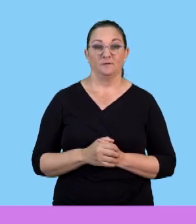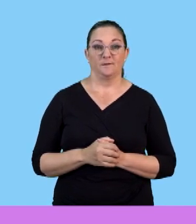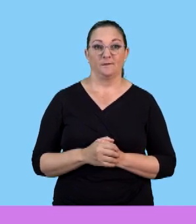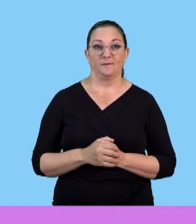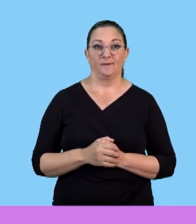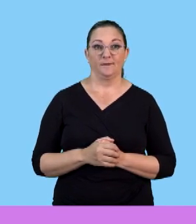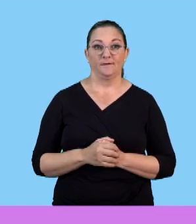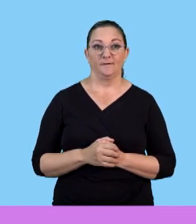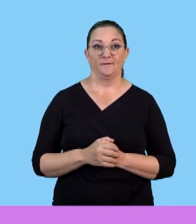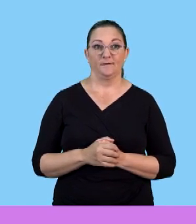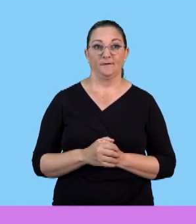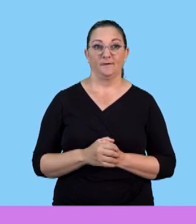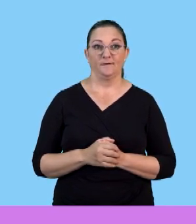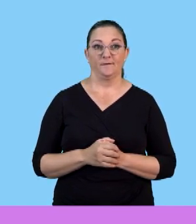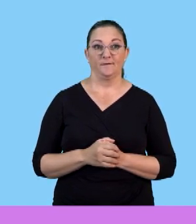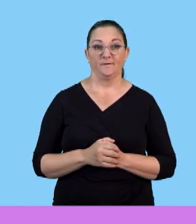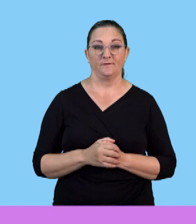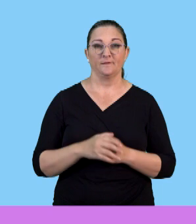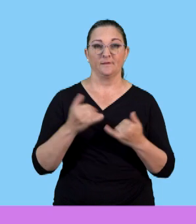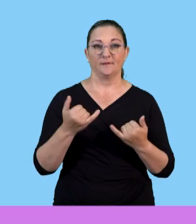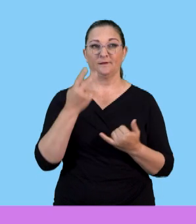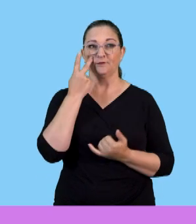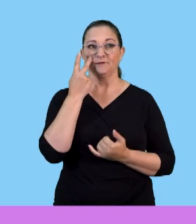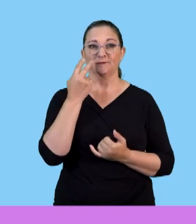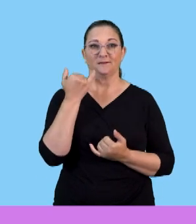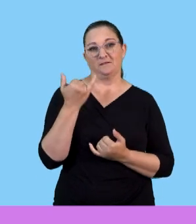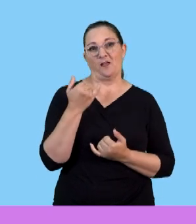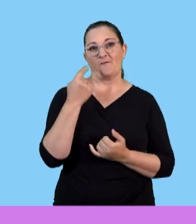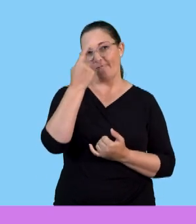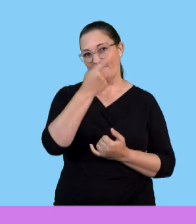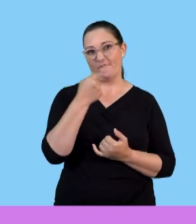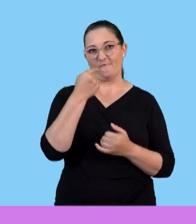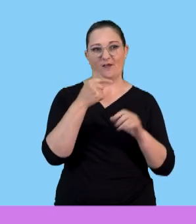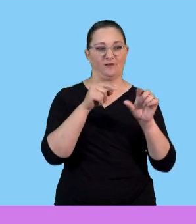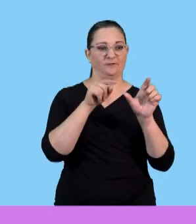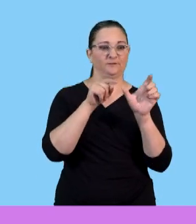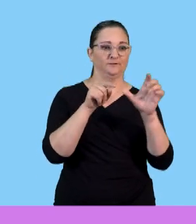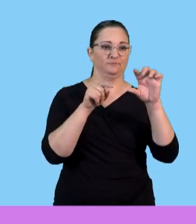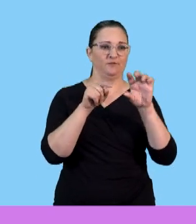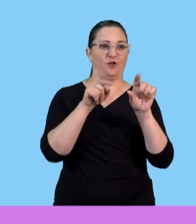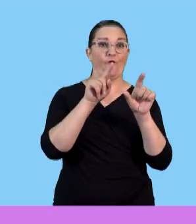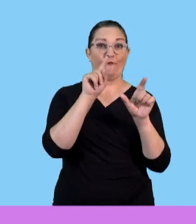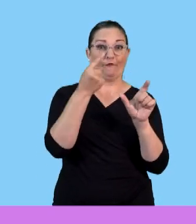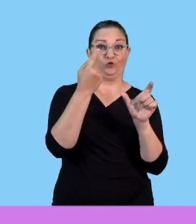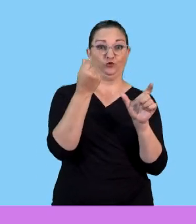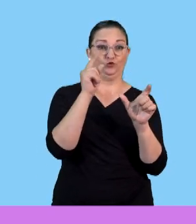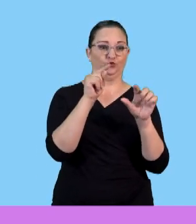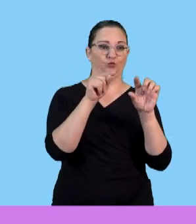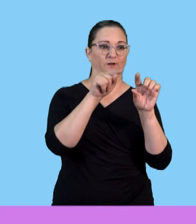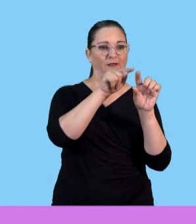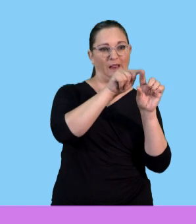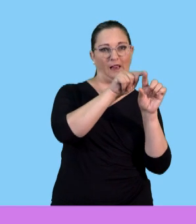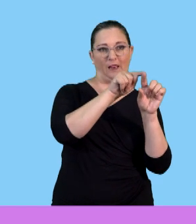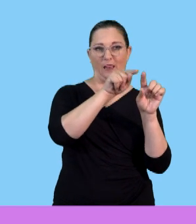the fourth. Let's quickly look at the path that the smiley face followed. First, he went around to